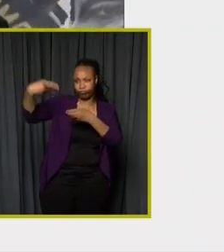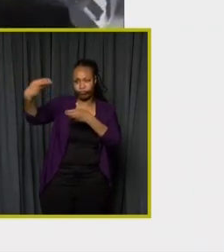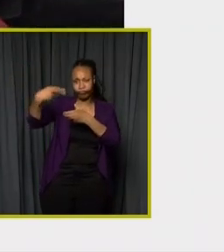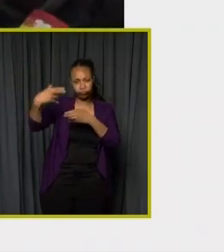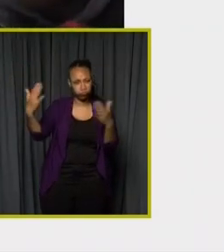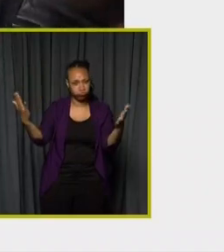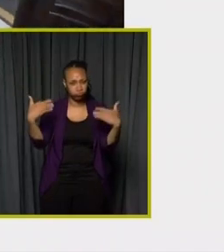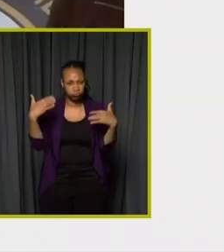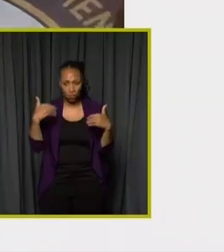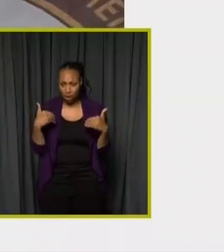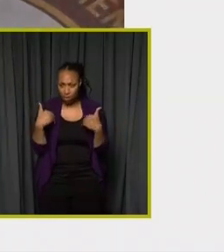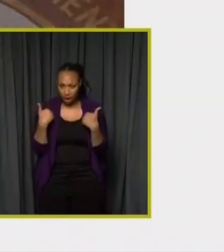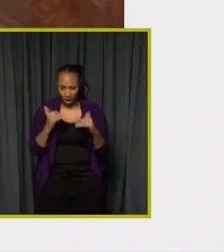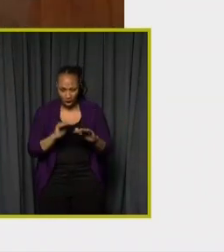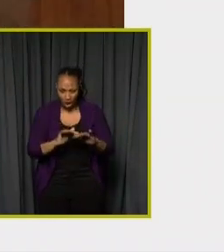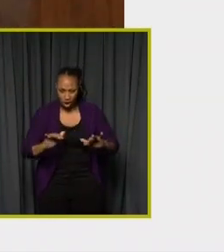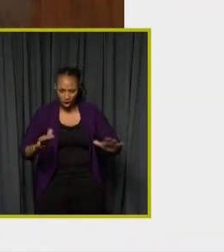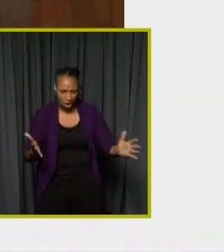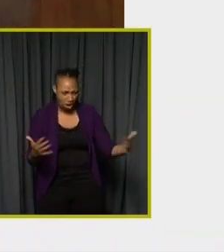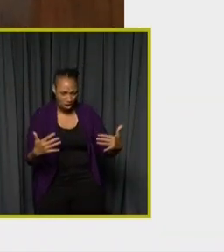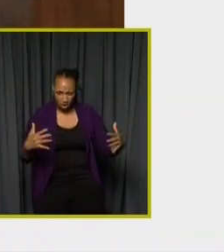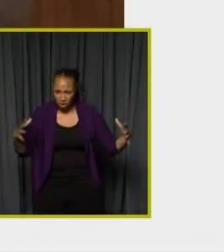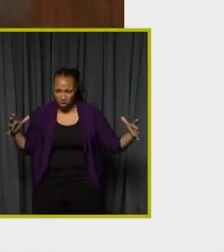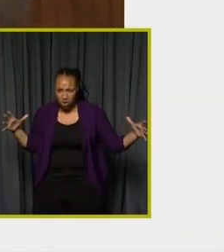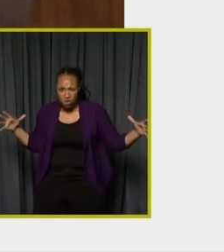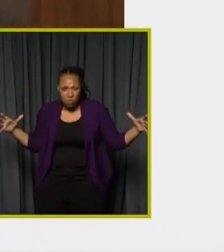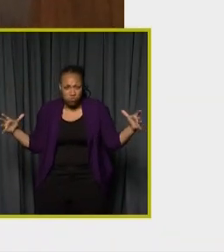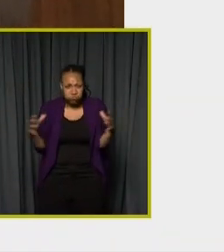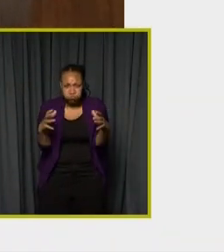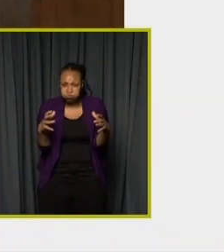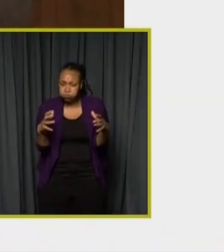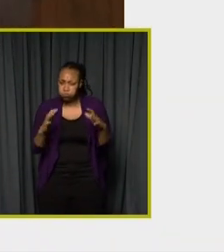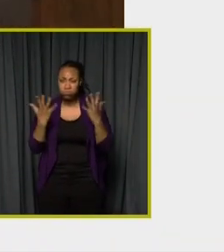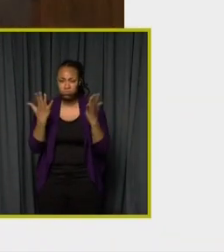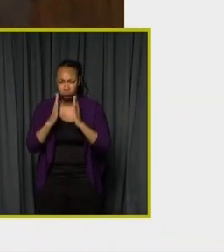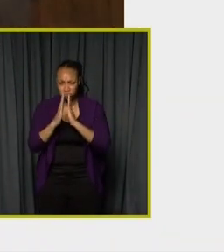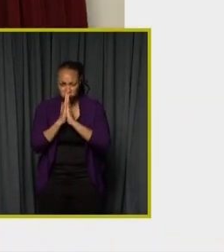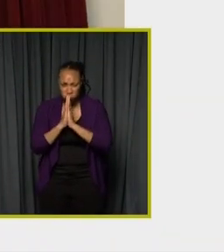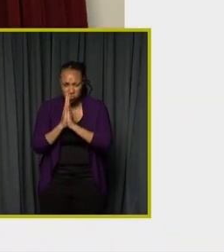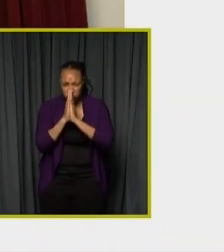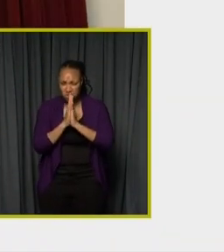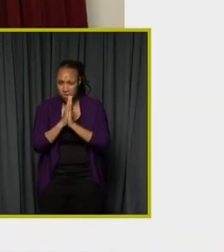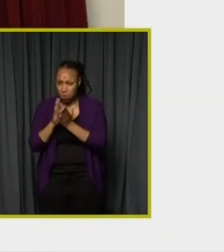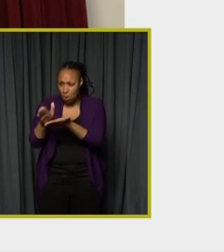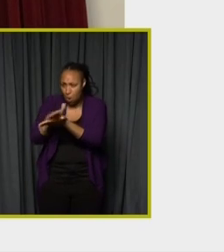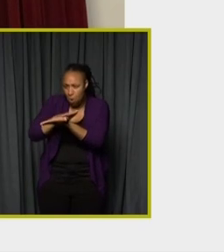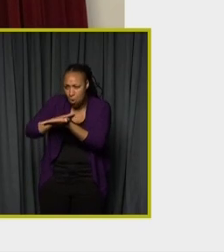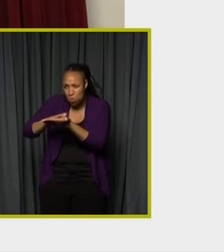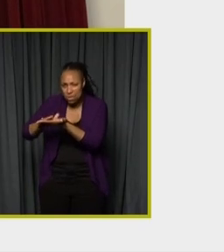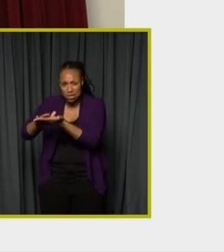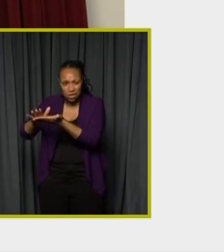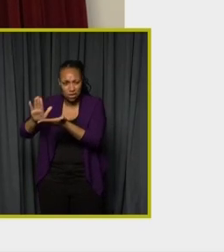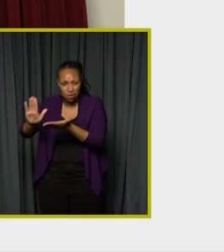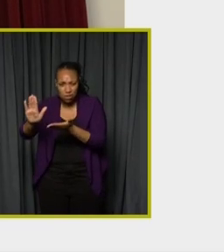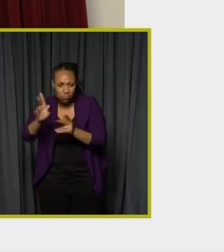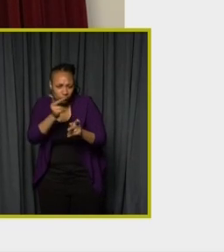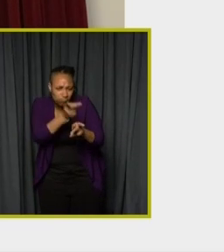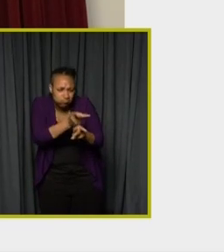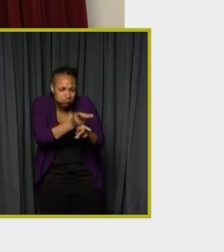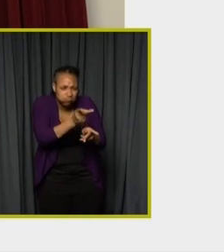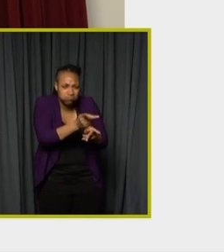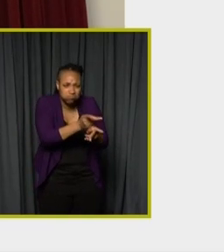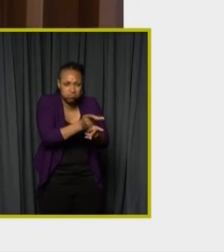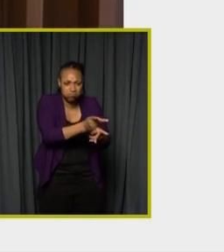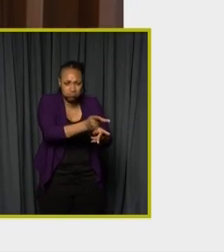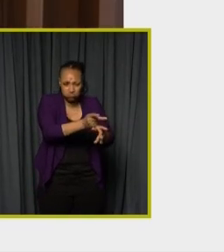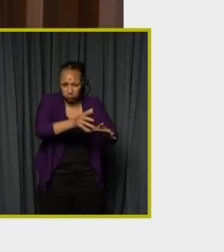now. We pray, Holy One, and ones of infinite name and reach. Thank you for the courage of our people in the